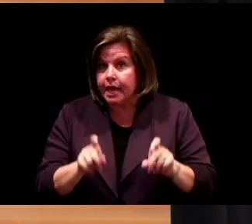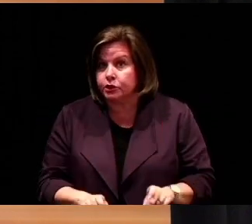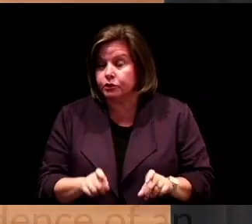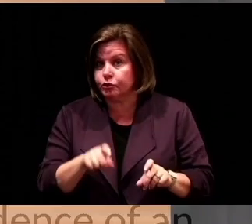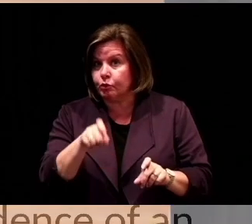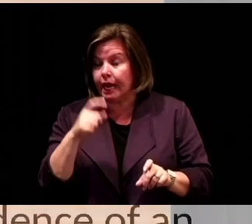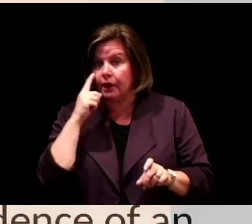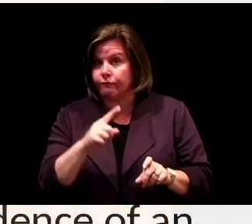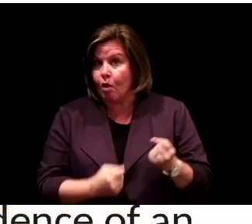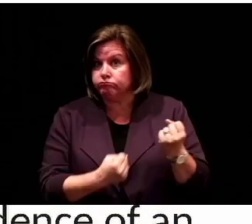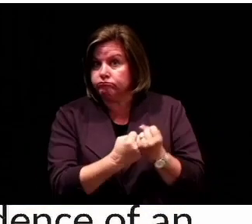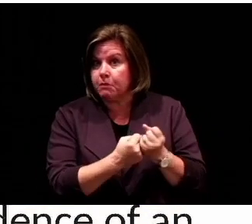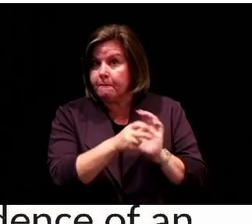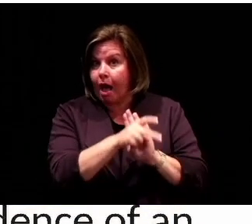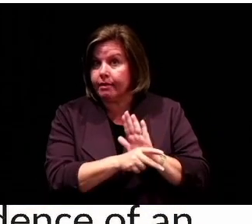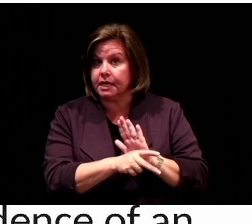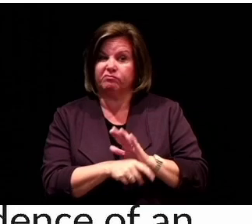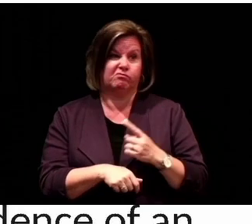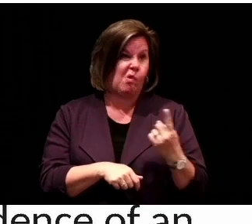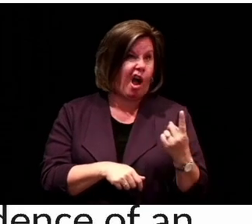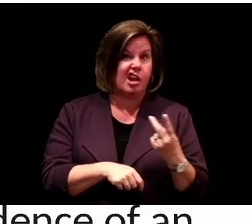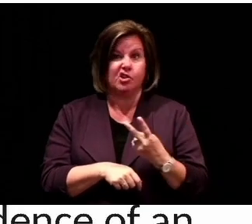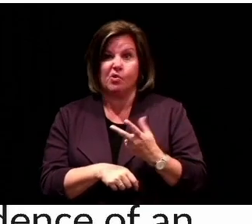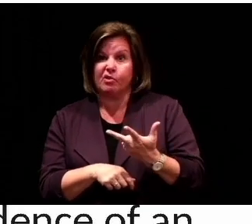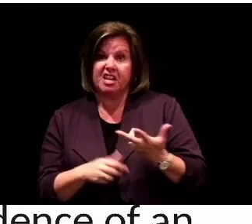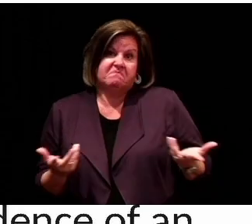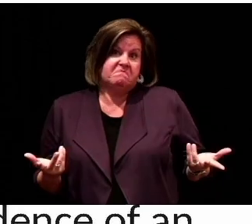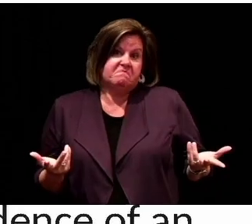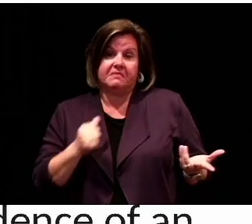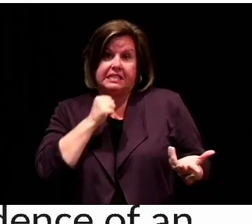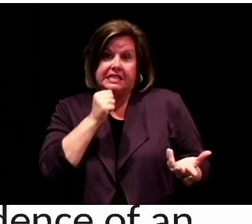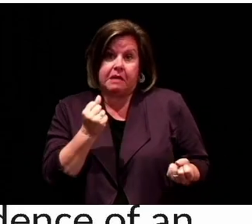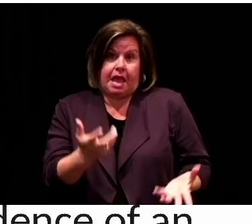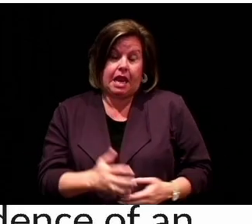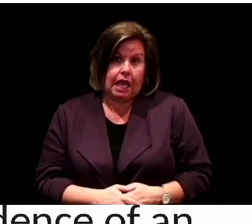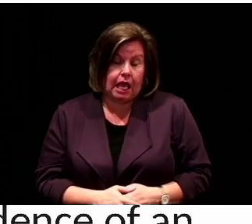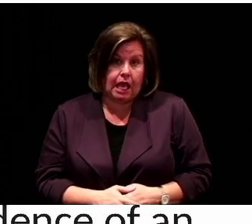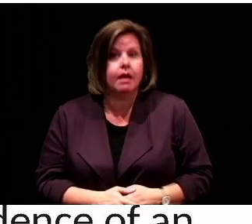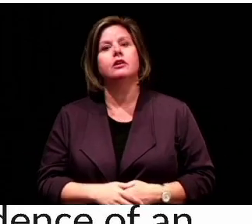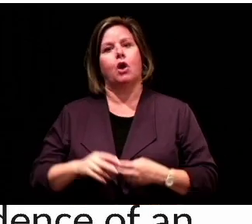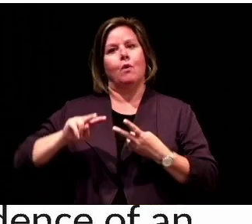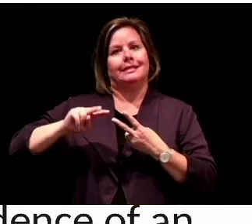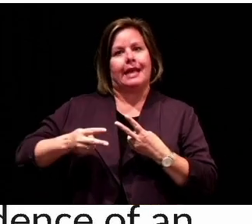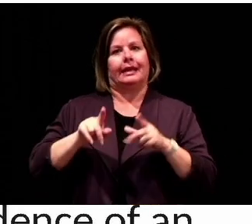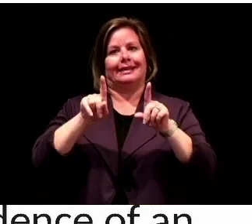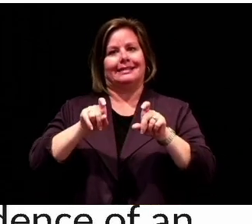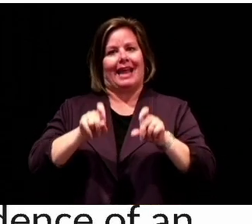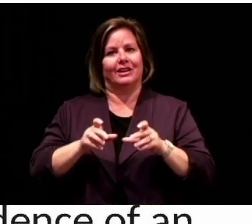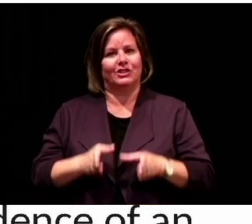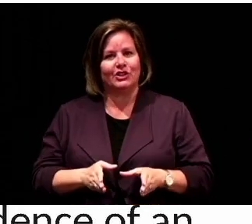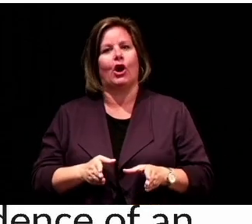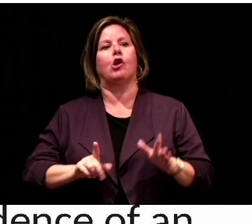this up with testing evidence. They had a black female tester with a good rental history, no evidence of an eviction filing,